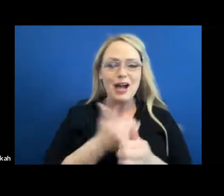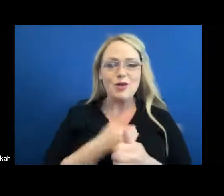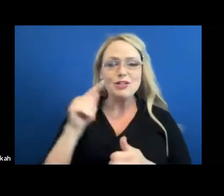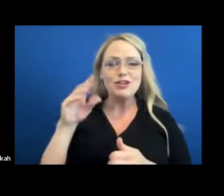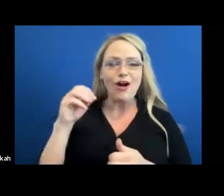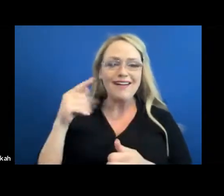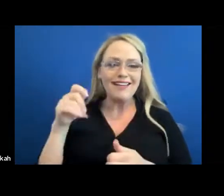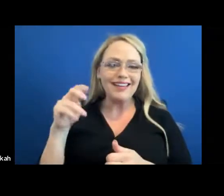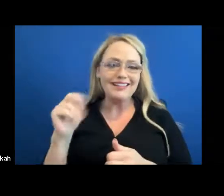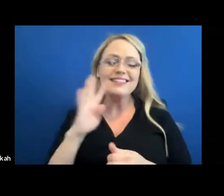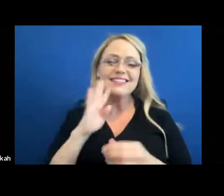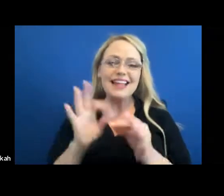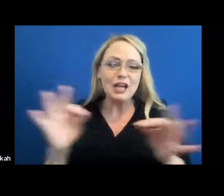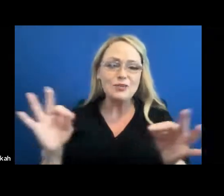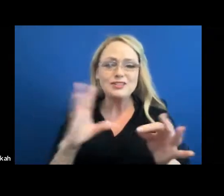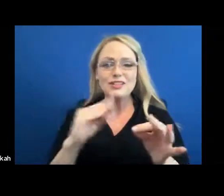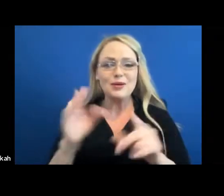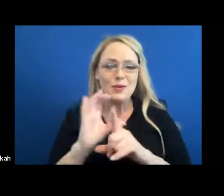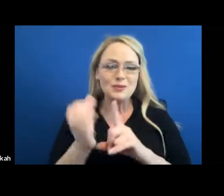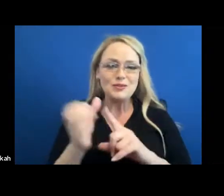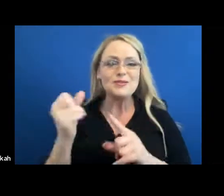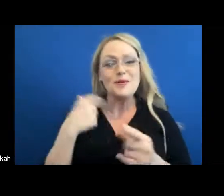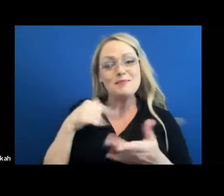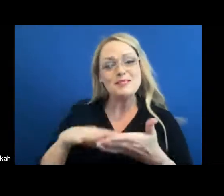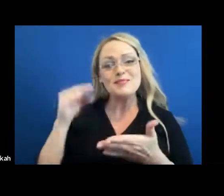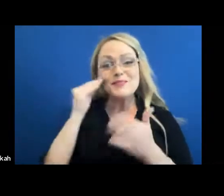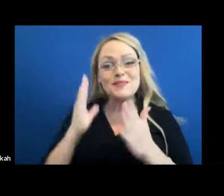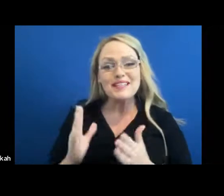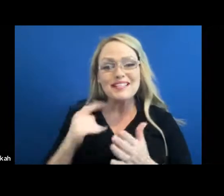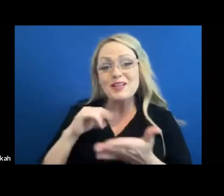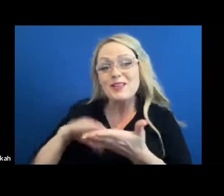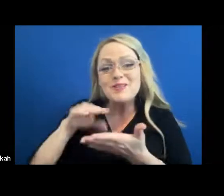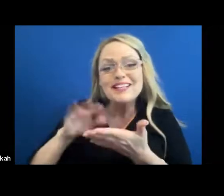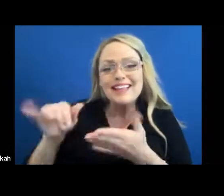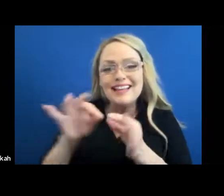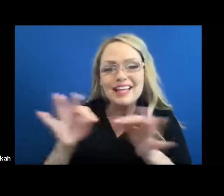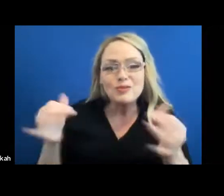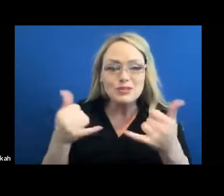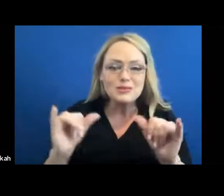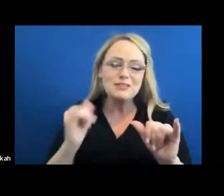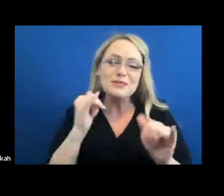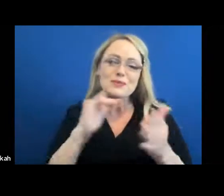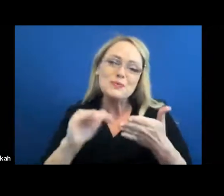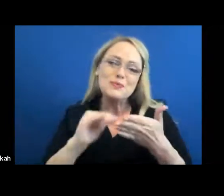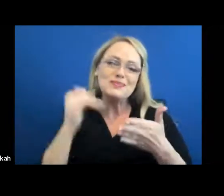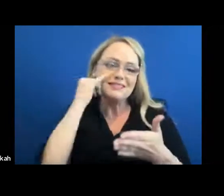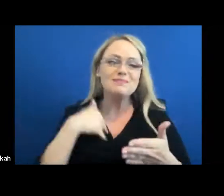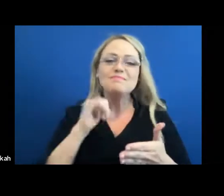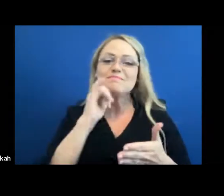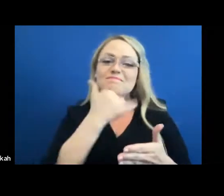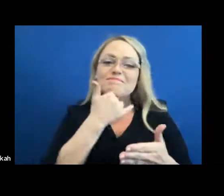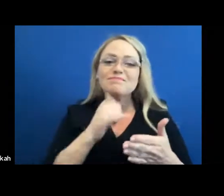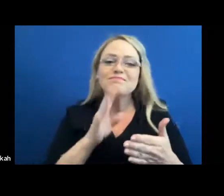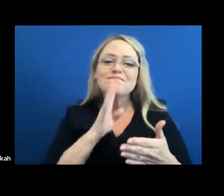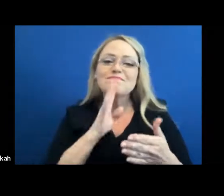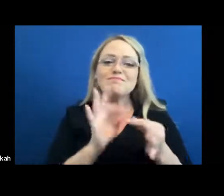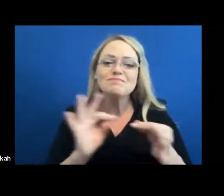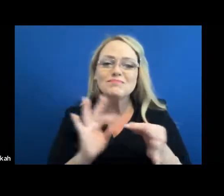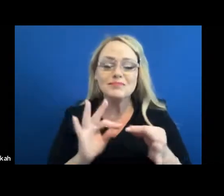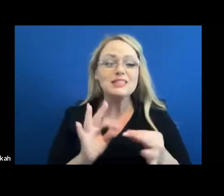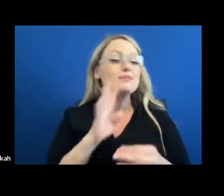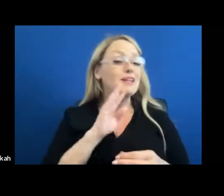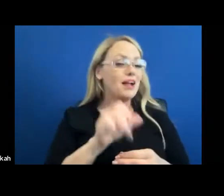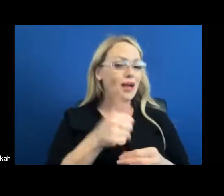student of my Tongan language, so please forgive any errors. Malo e lau malie, gole ke